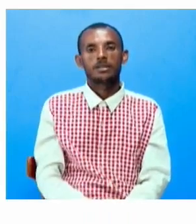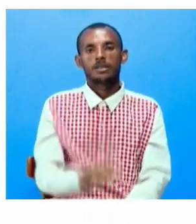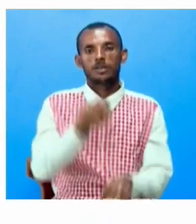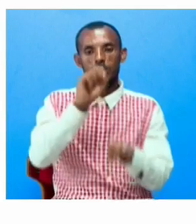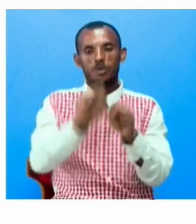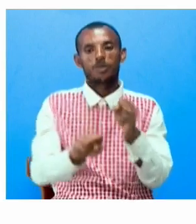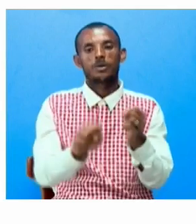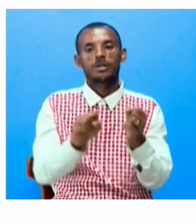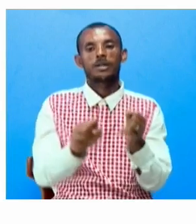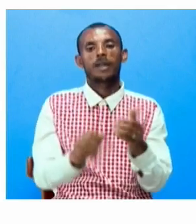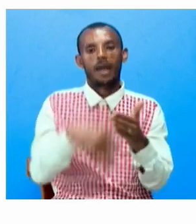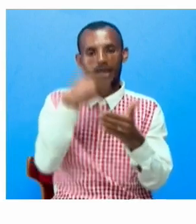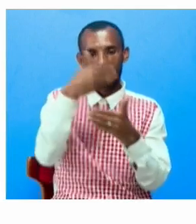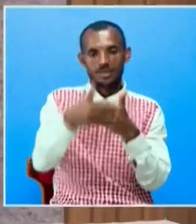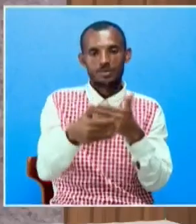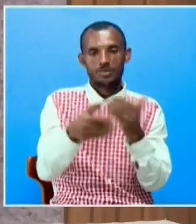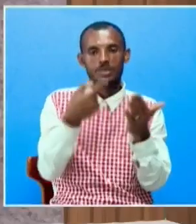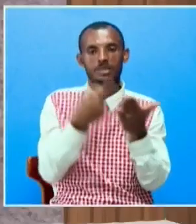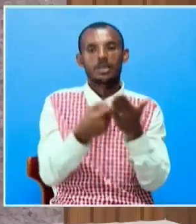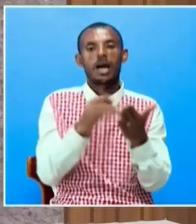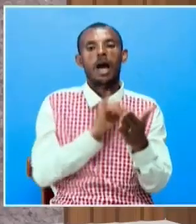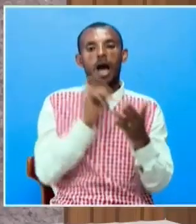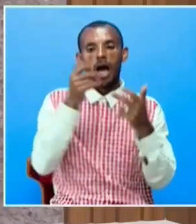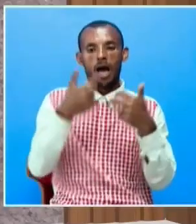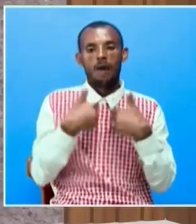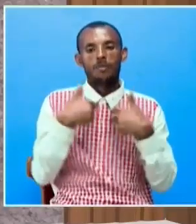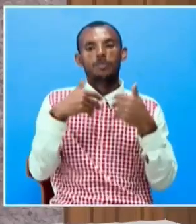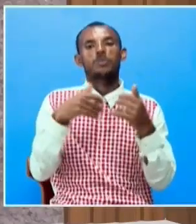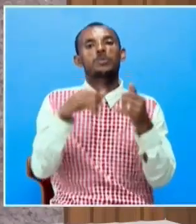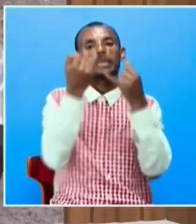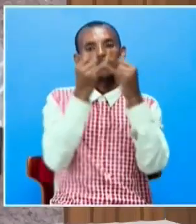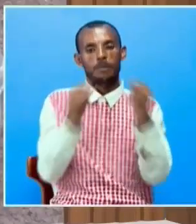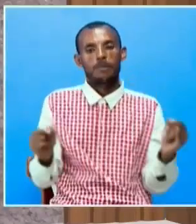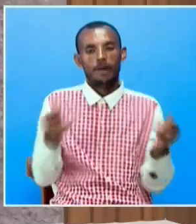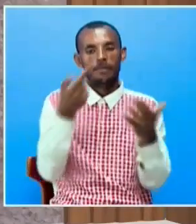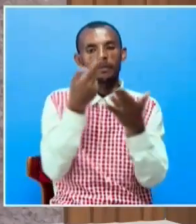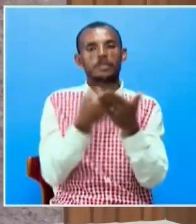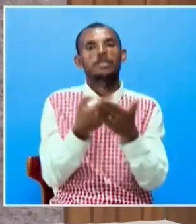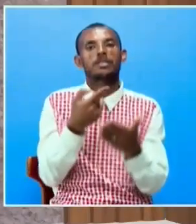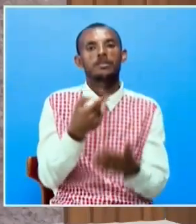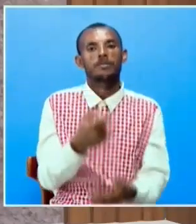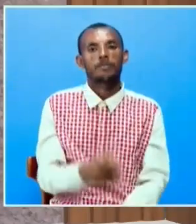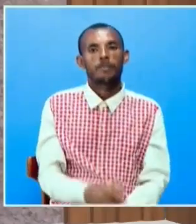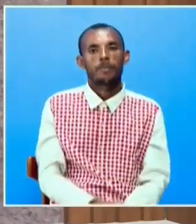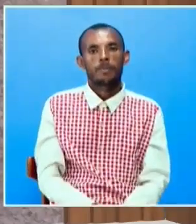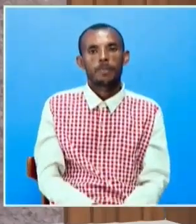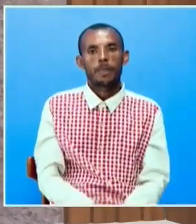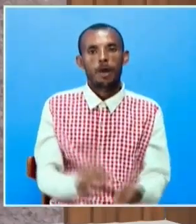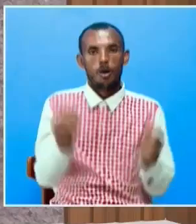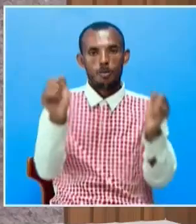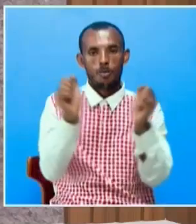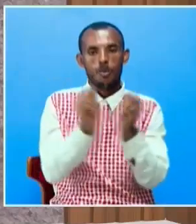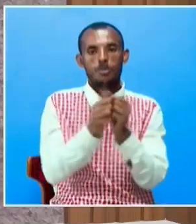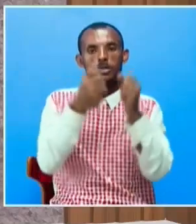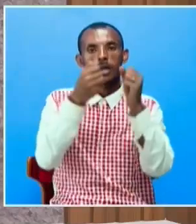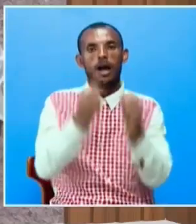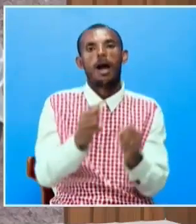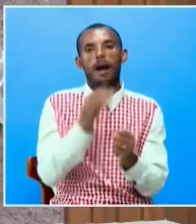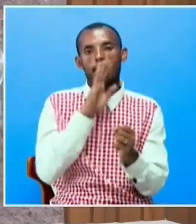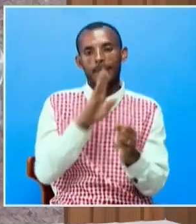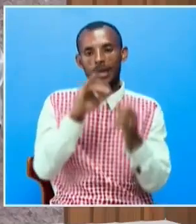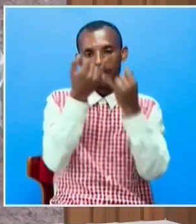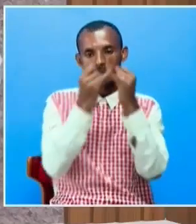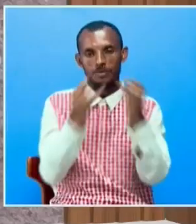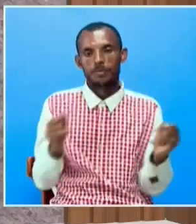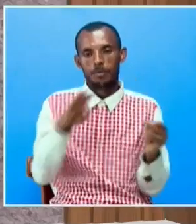So, next to this, I have to simplify this. So, both can be divisible